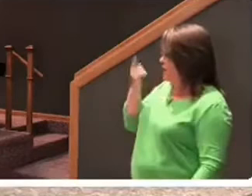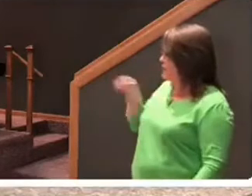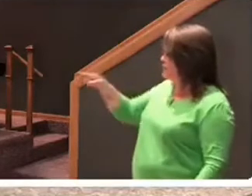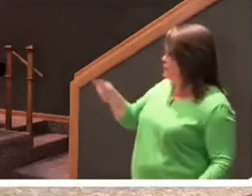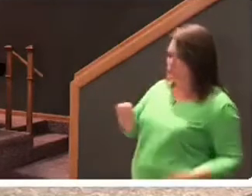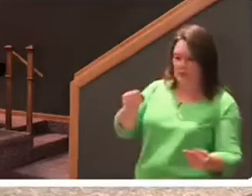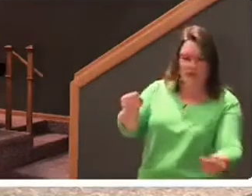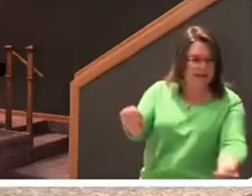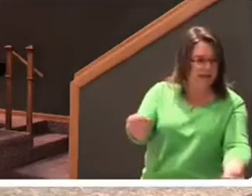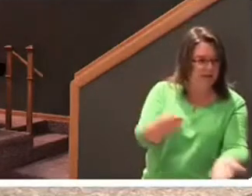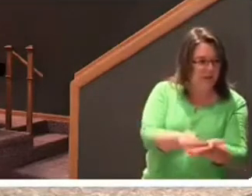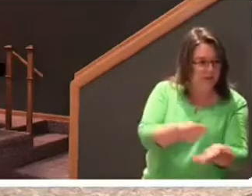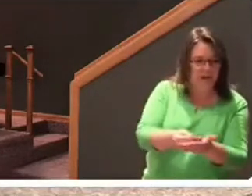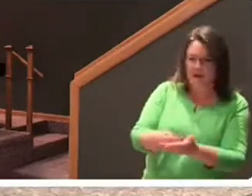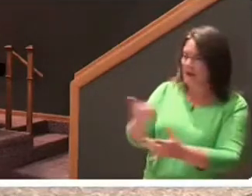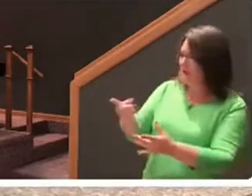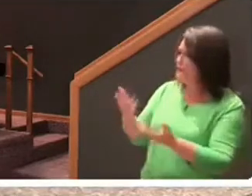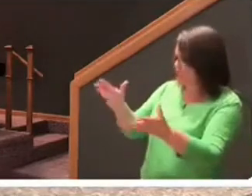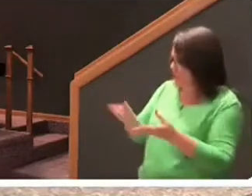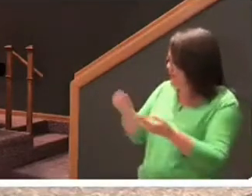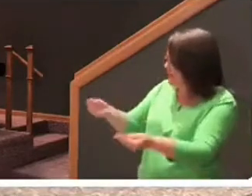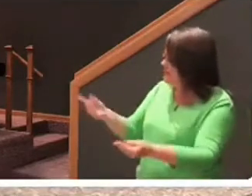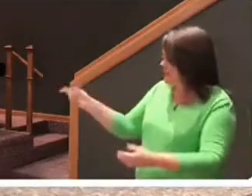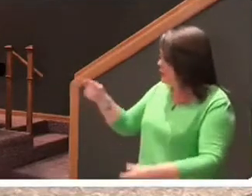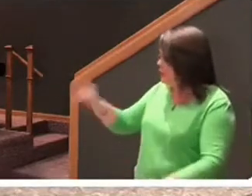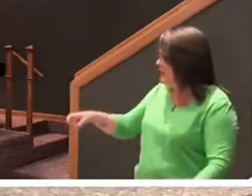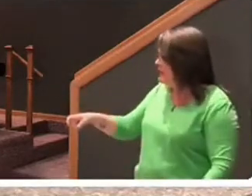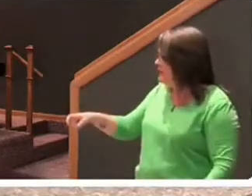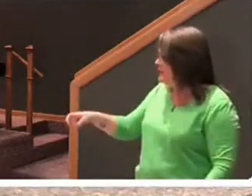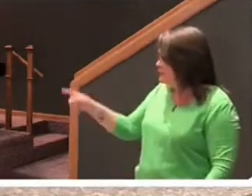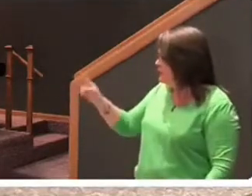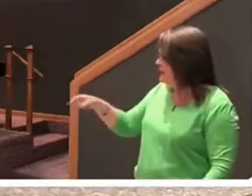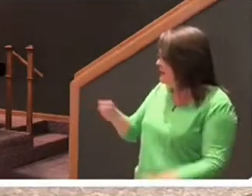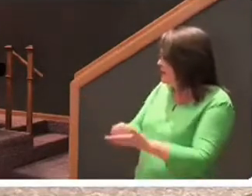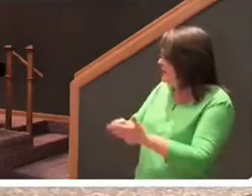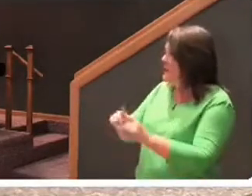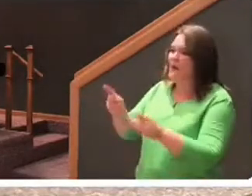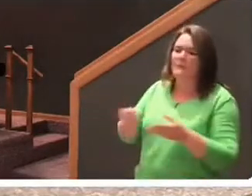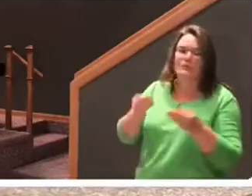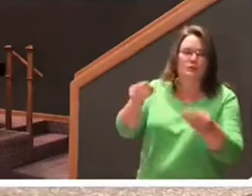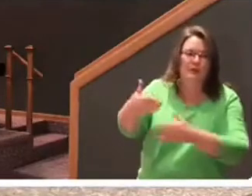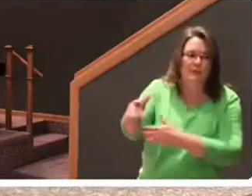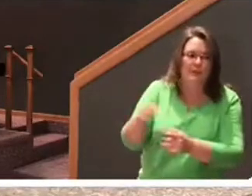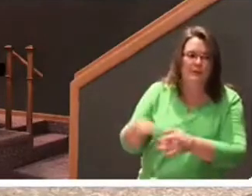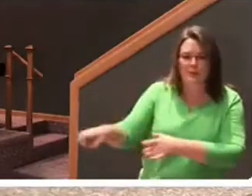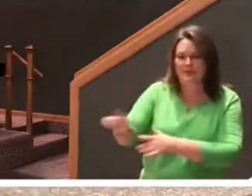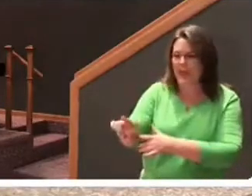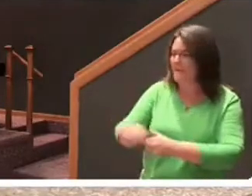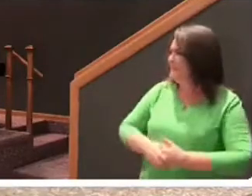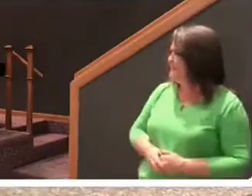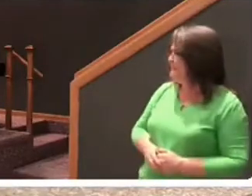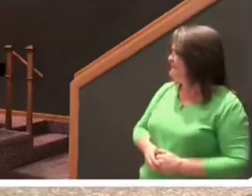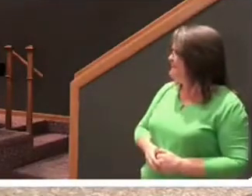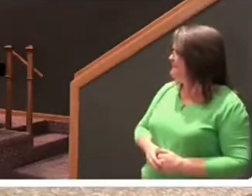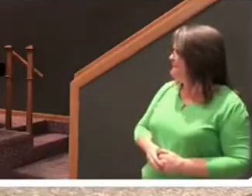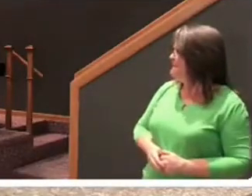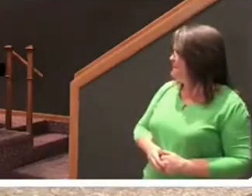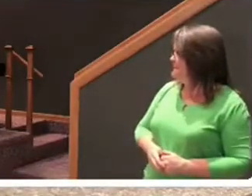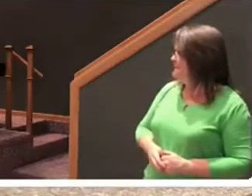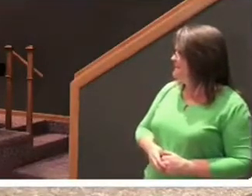to give the money that you've been given, that you need, that you give it away to them.